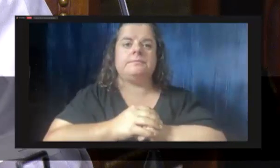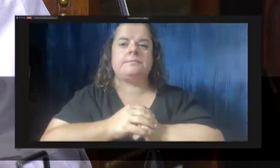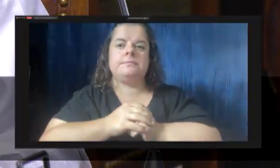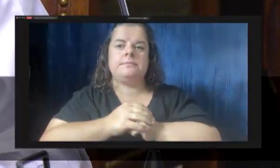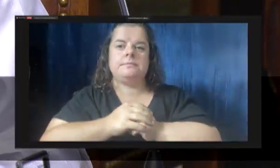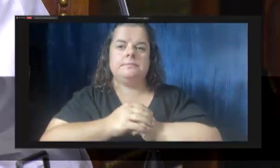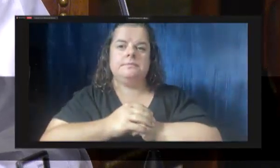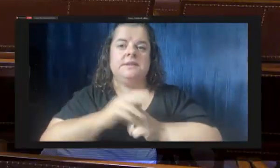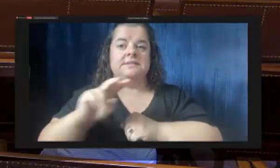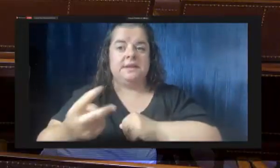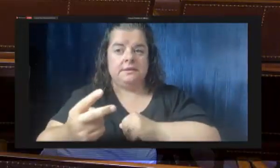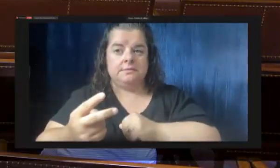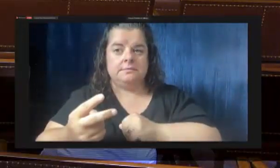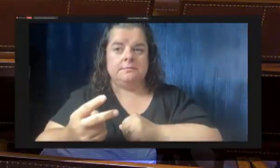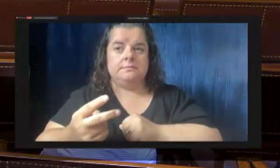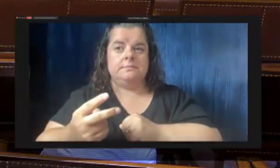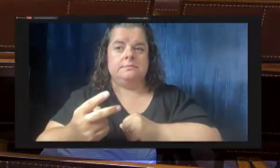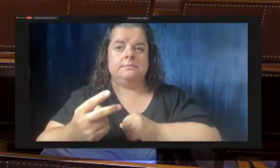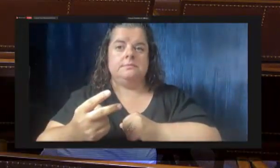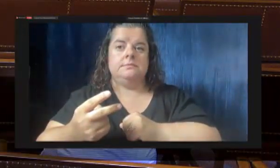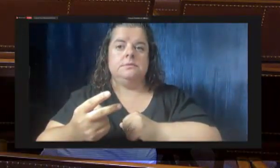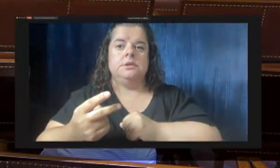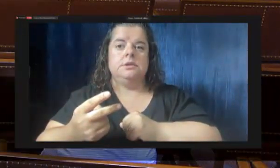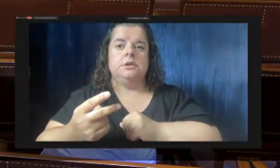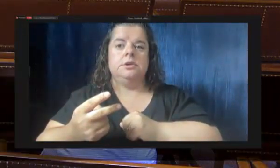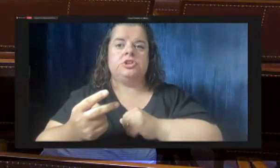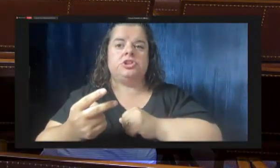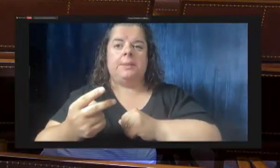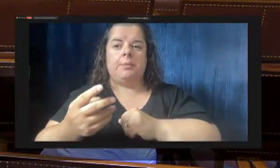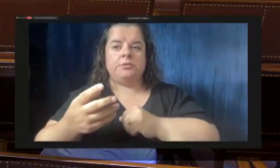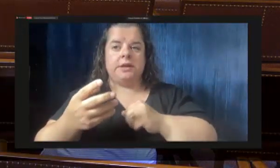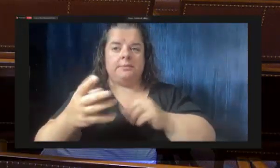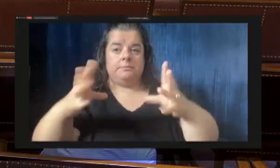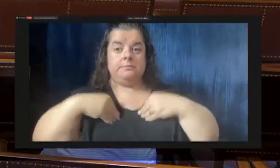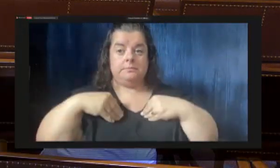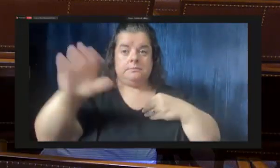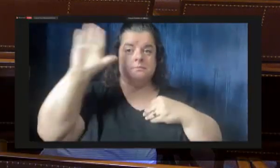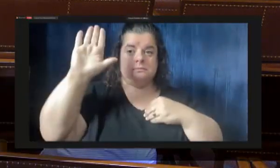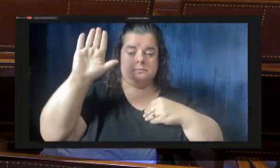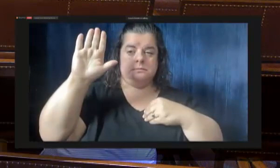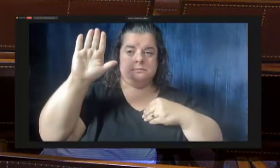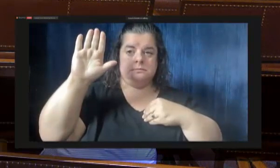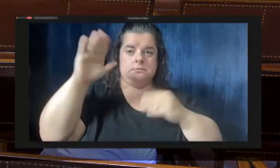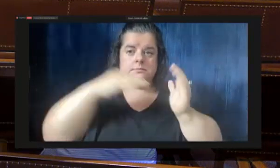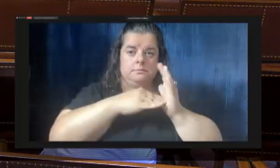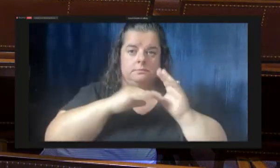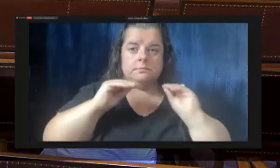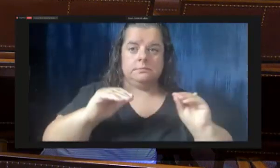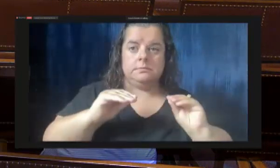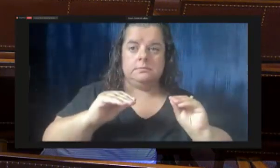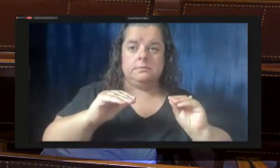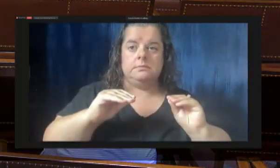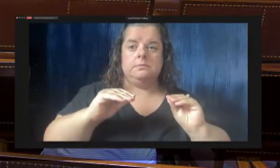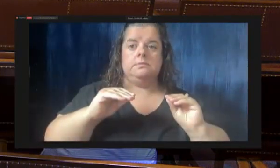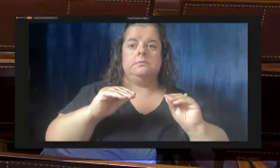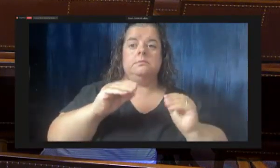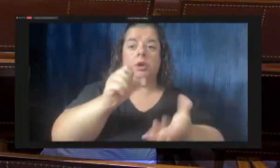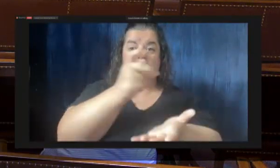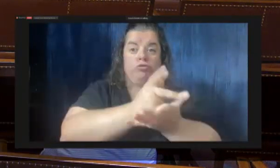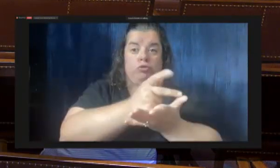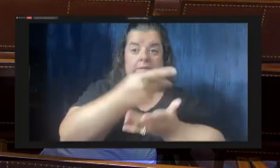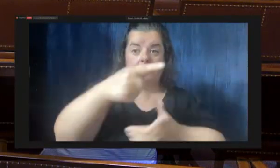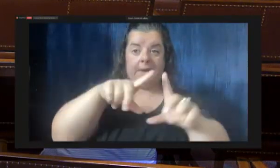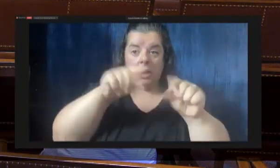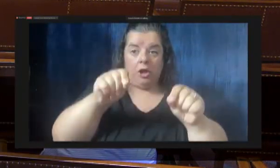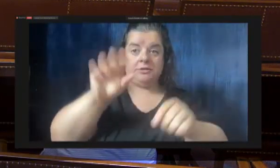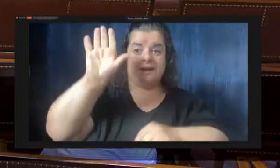Second. All those in favor say aye. Aye. Aye. Any opposed? Yep. Now, all those in favor of approving the P cards say aye.